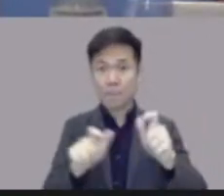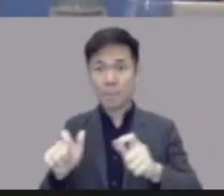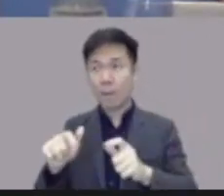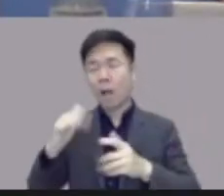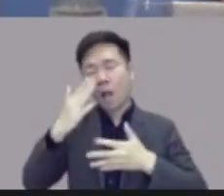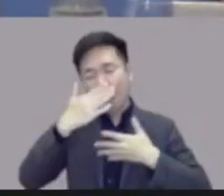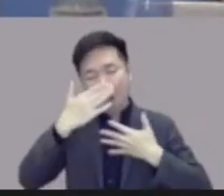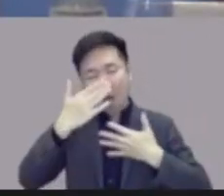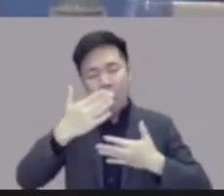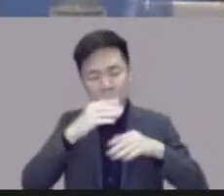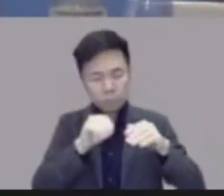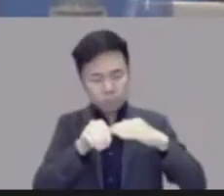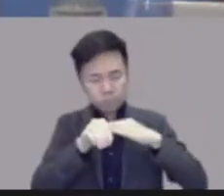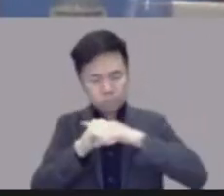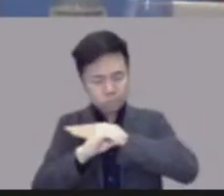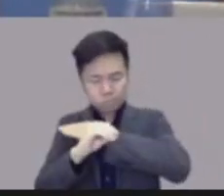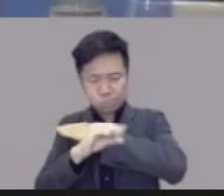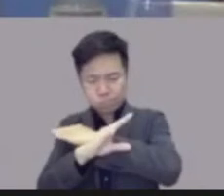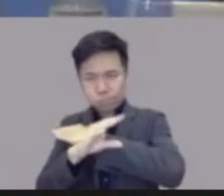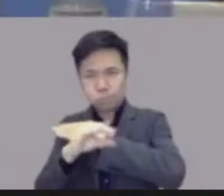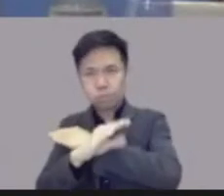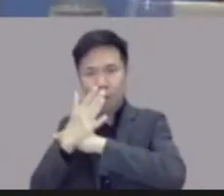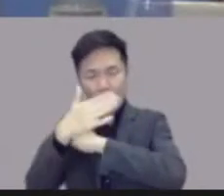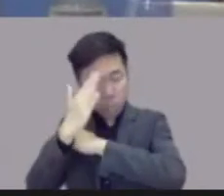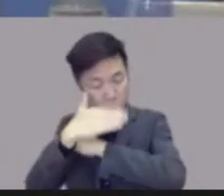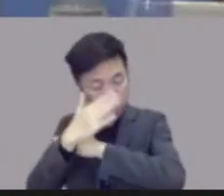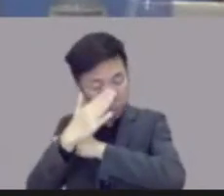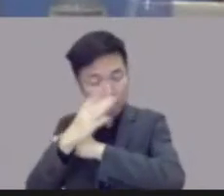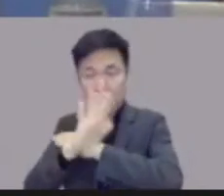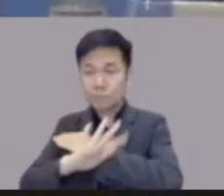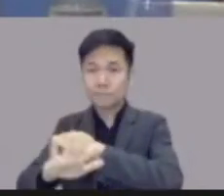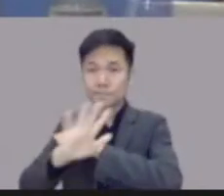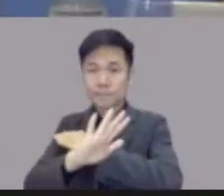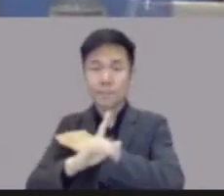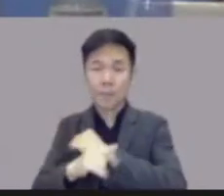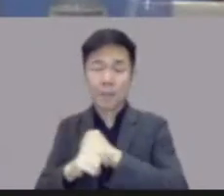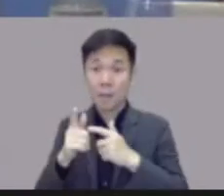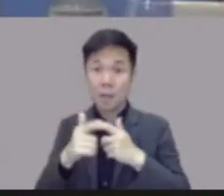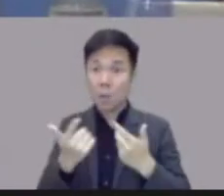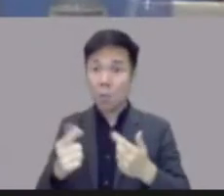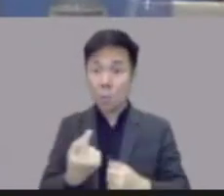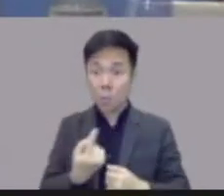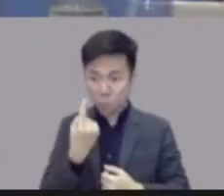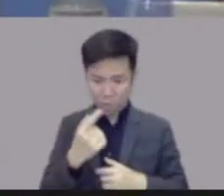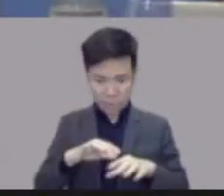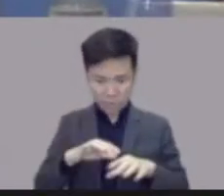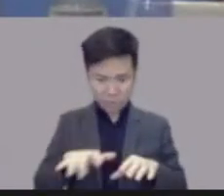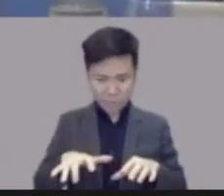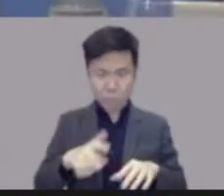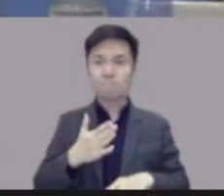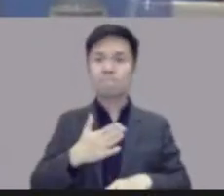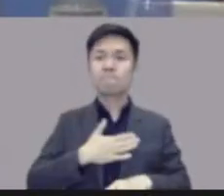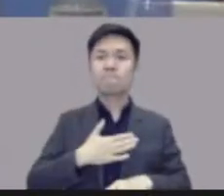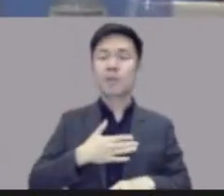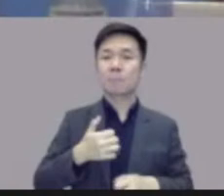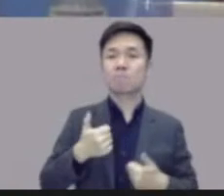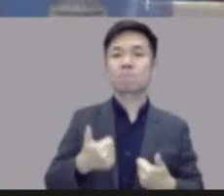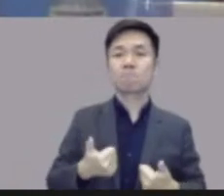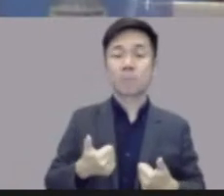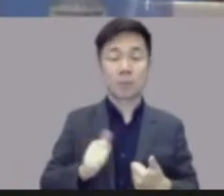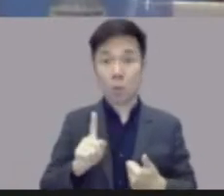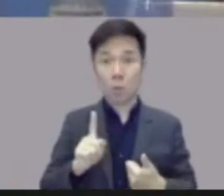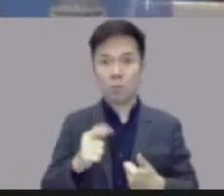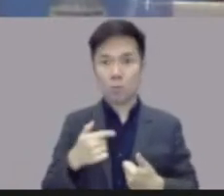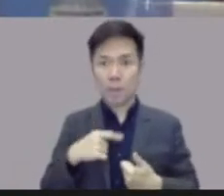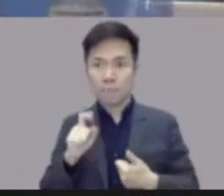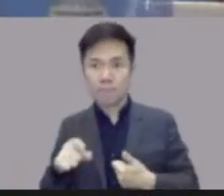no country no single country can deal with these threats alone and we need much more concerted action everywhere anchored in a